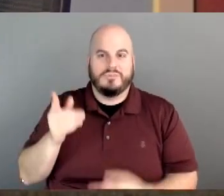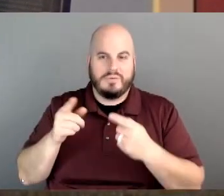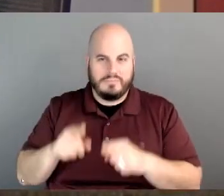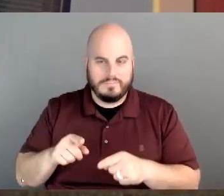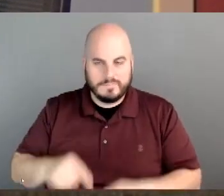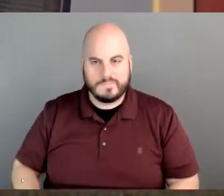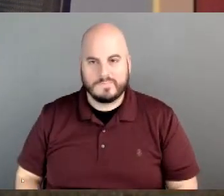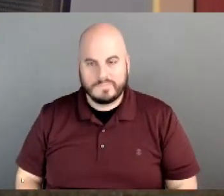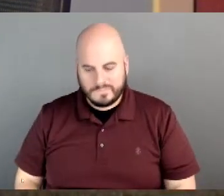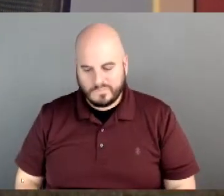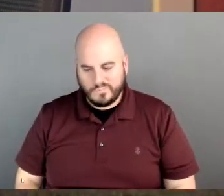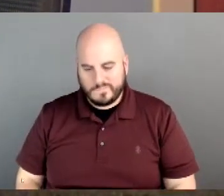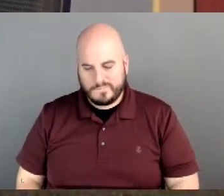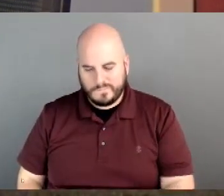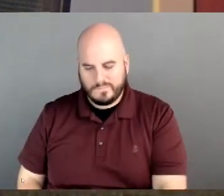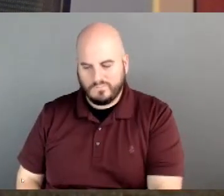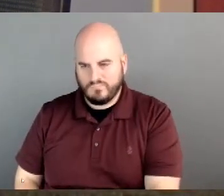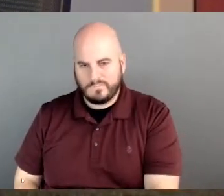also